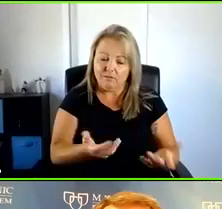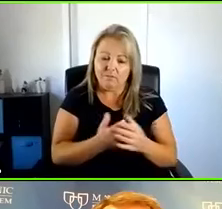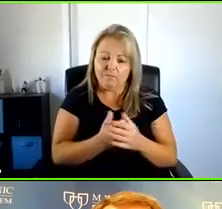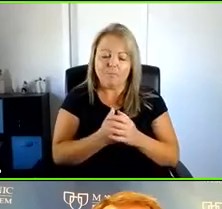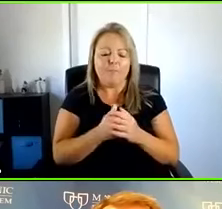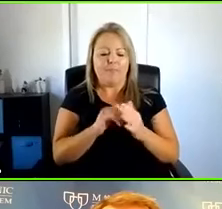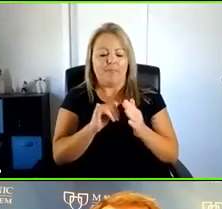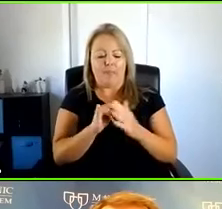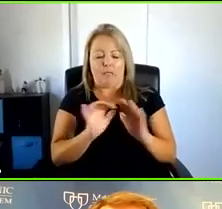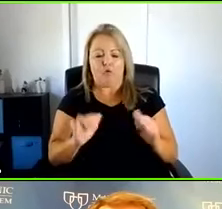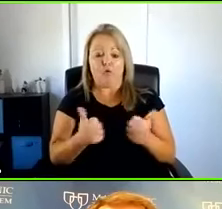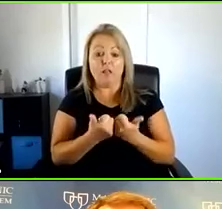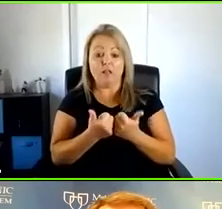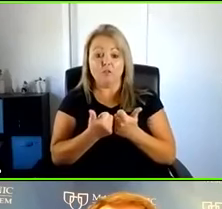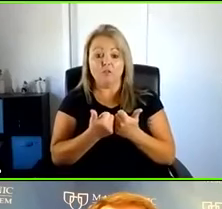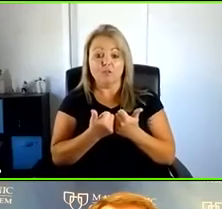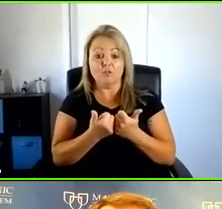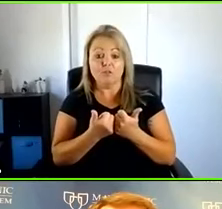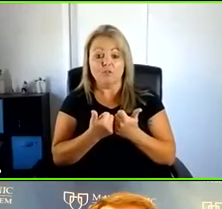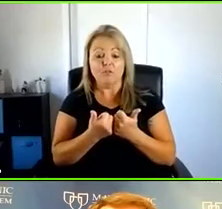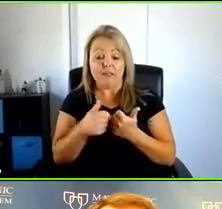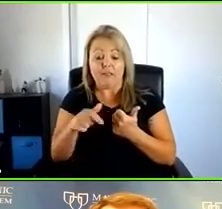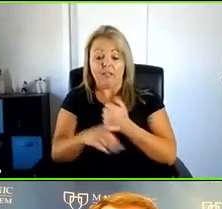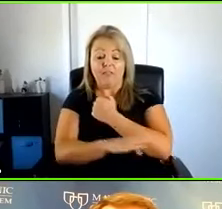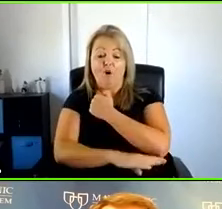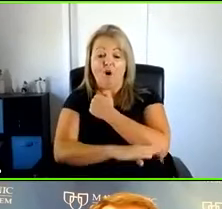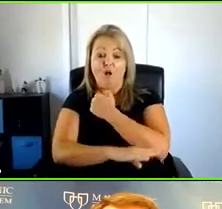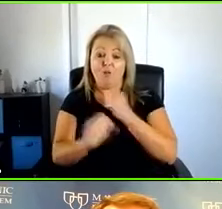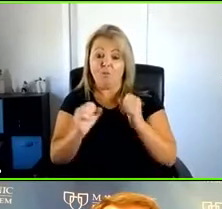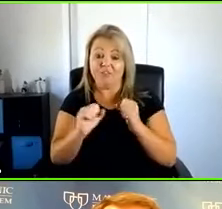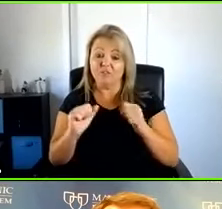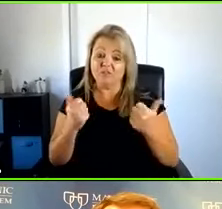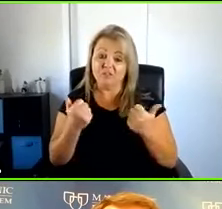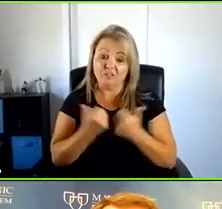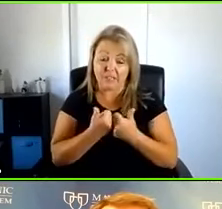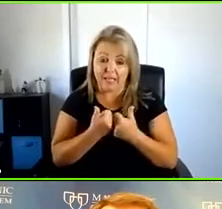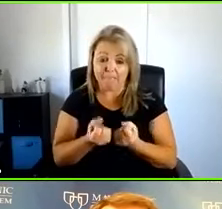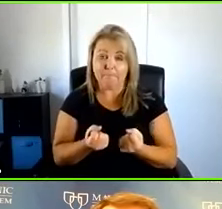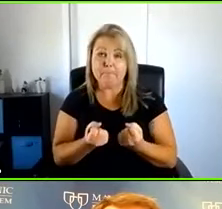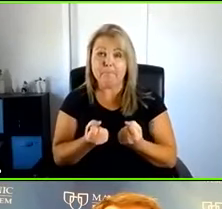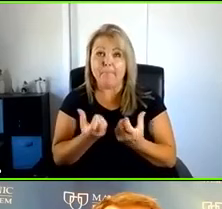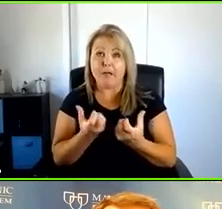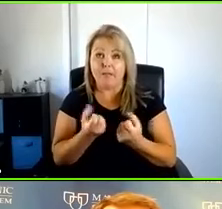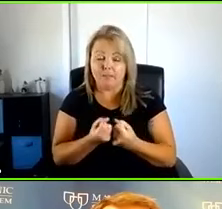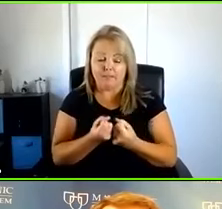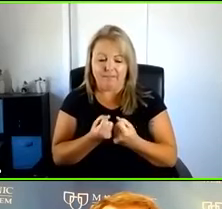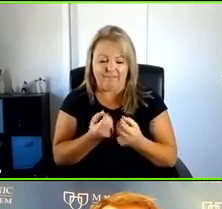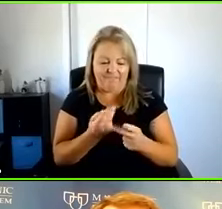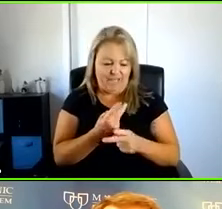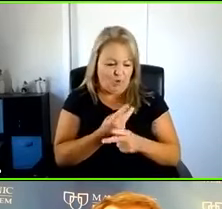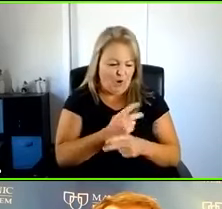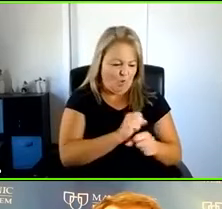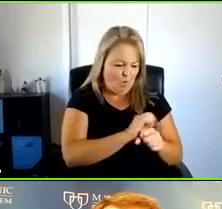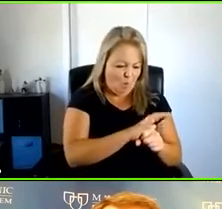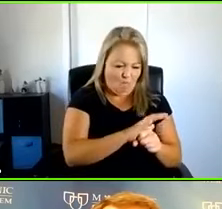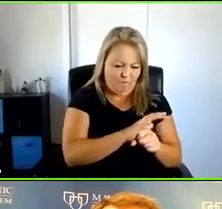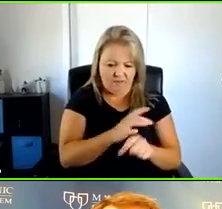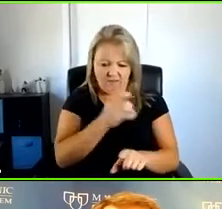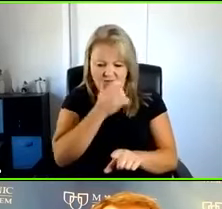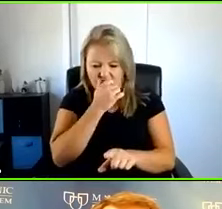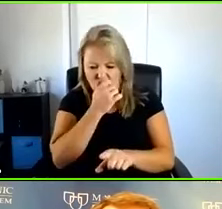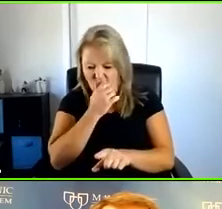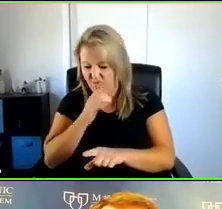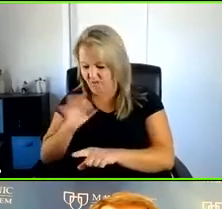That's the challenge we're heading into this fall and winter season, is sorting through what's COVID, what's colds, what's